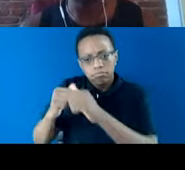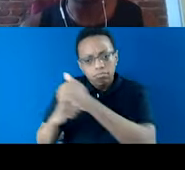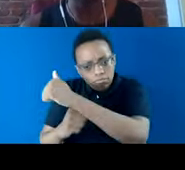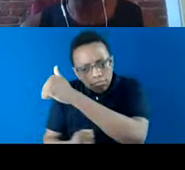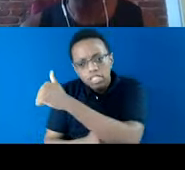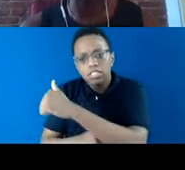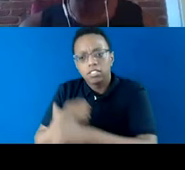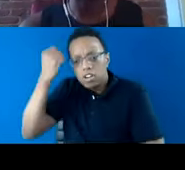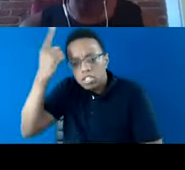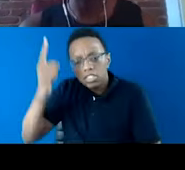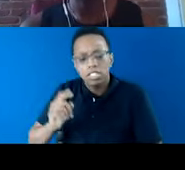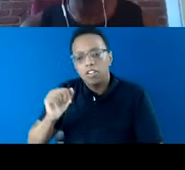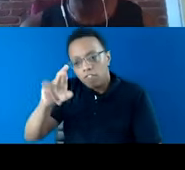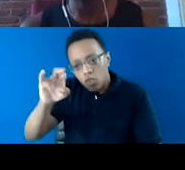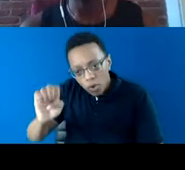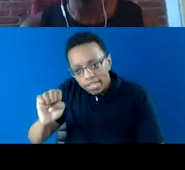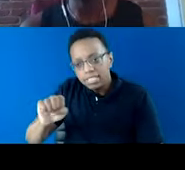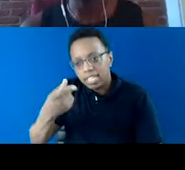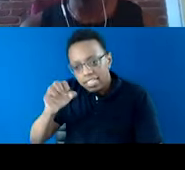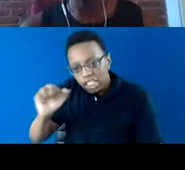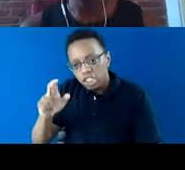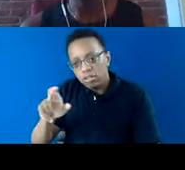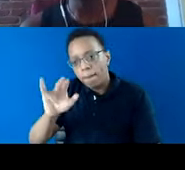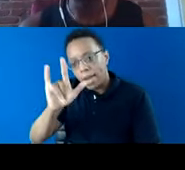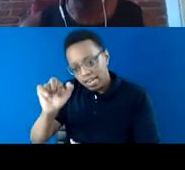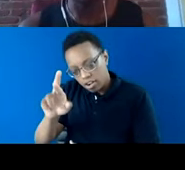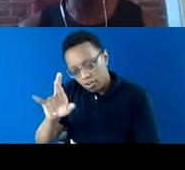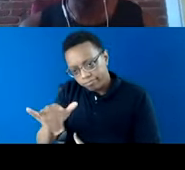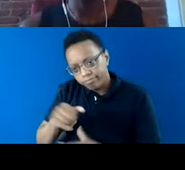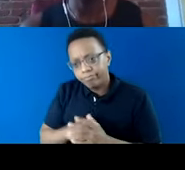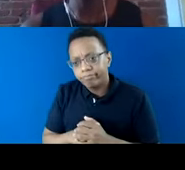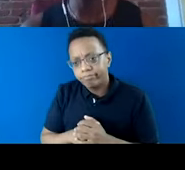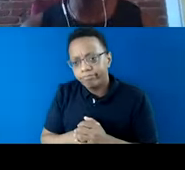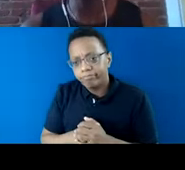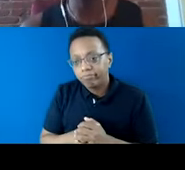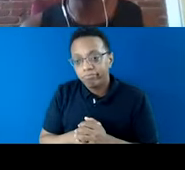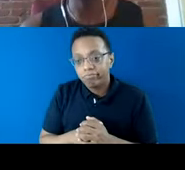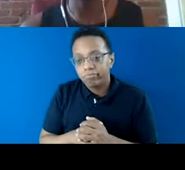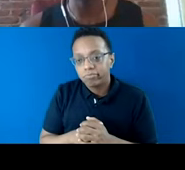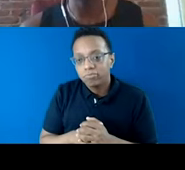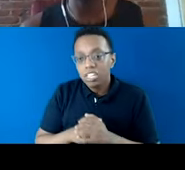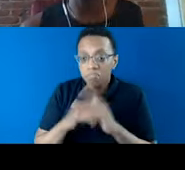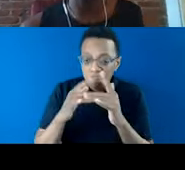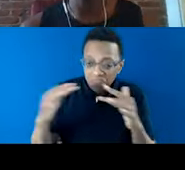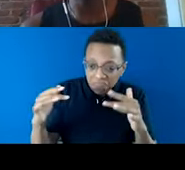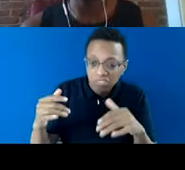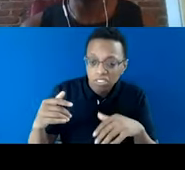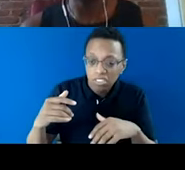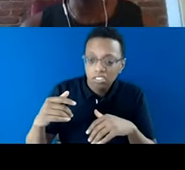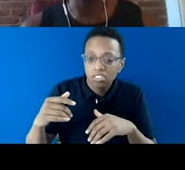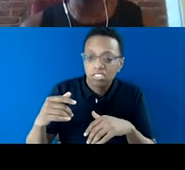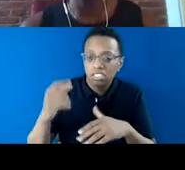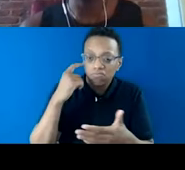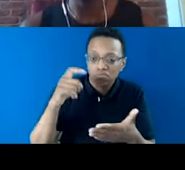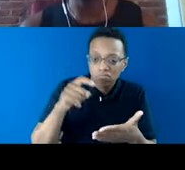It is no accident that the diversity that Winona LaDuke is referring to is also